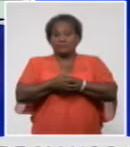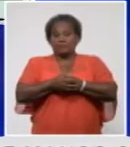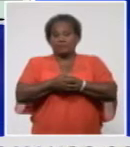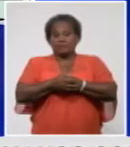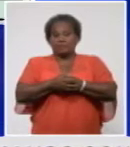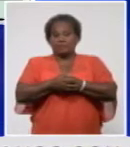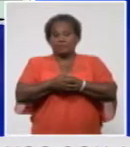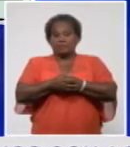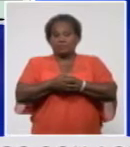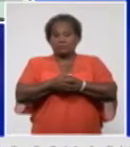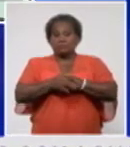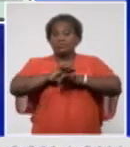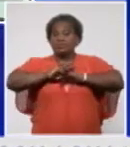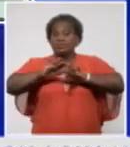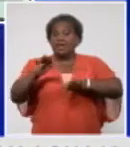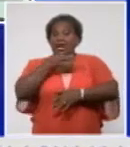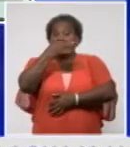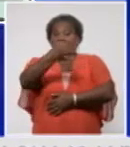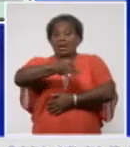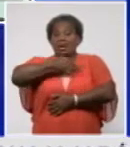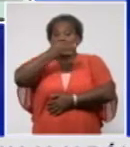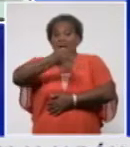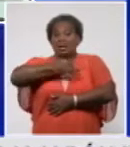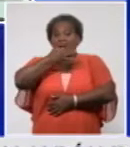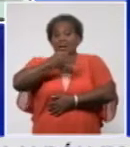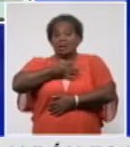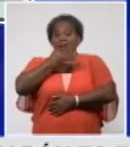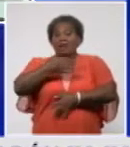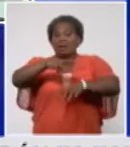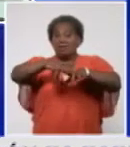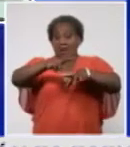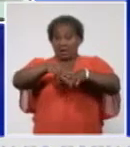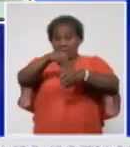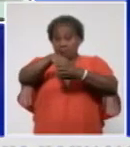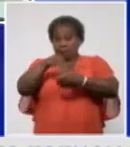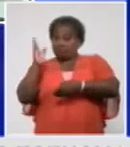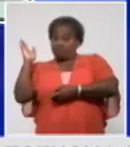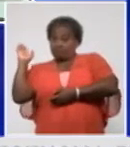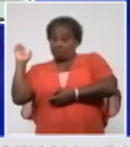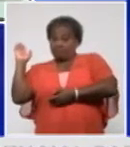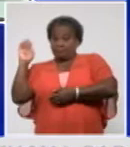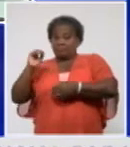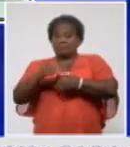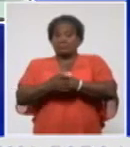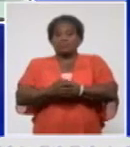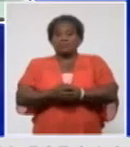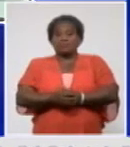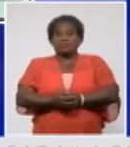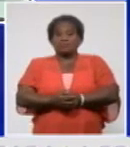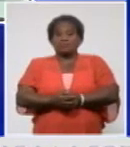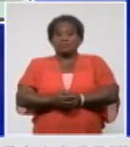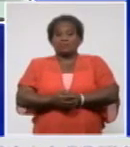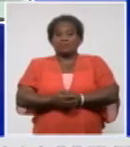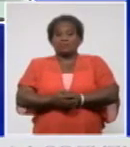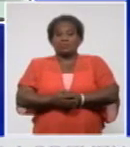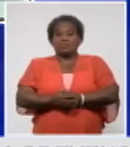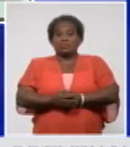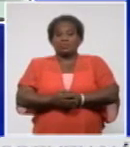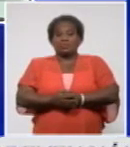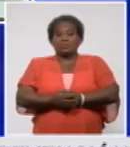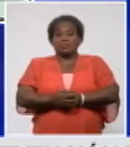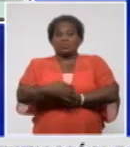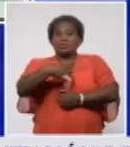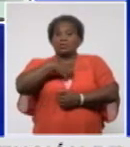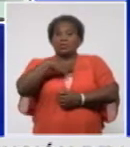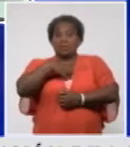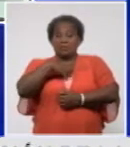province, 1 in Plaza, 1 in Boyeros, 2 in Regla, 3 in 10 de Octubre,